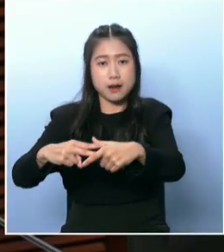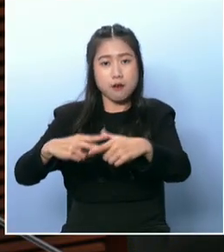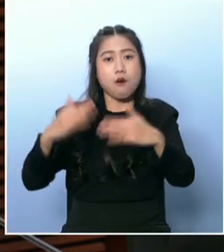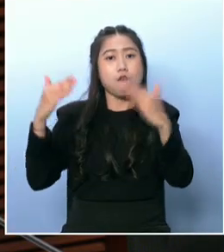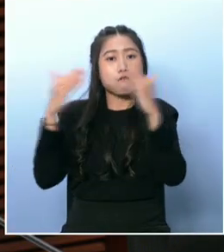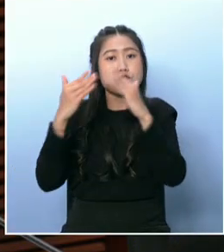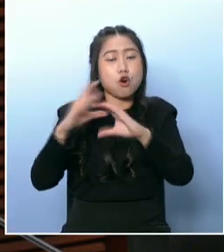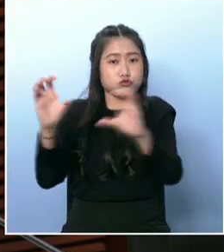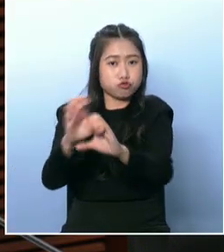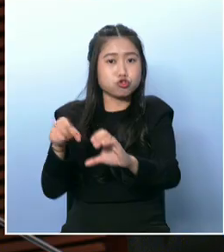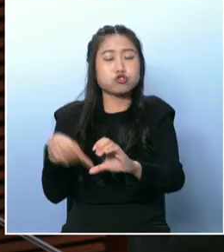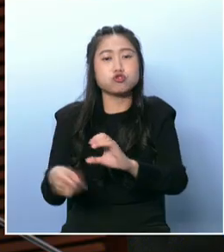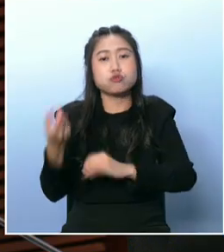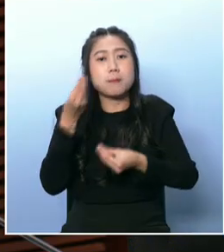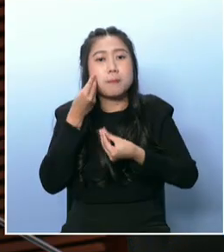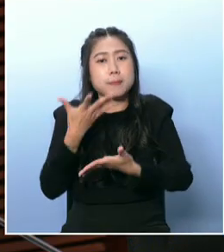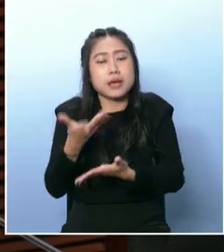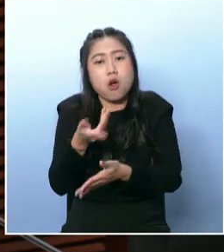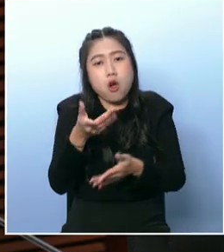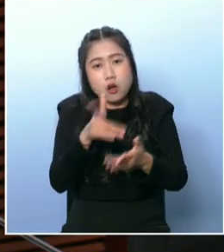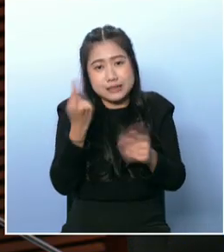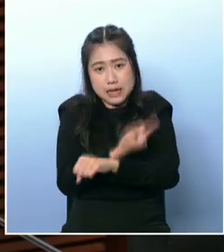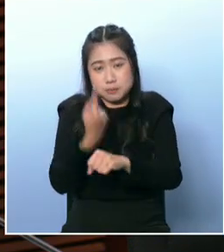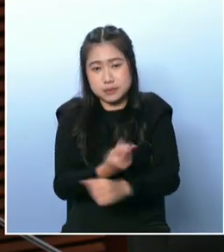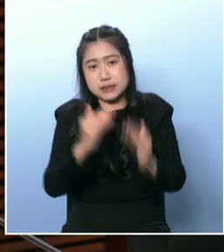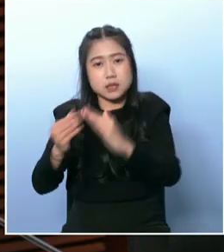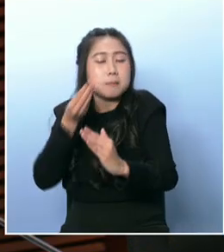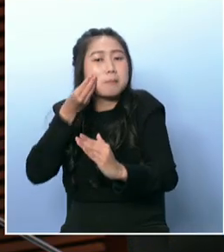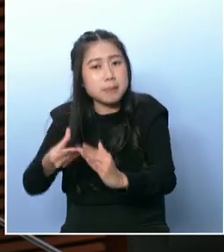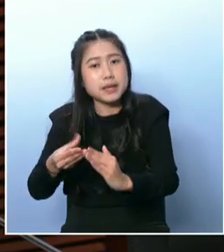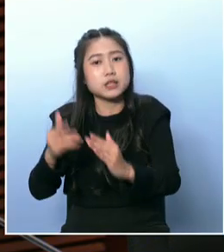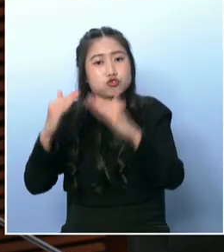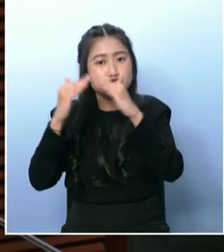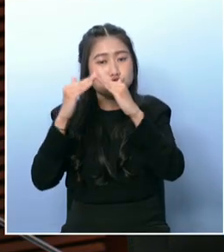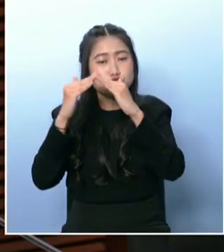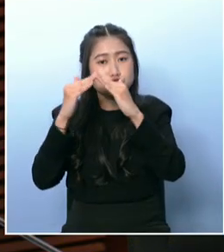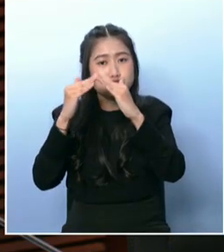we make recommendations to the housing department for compassionate housing.